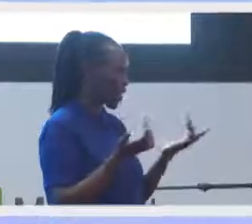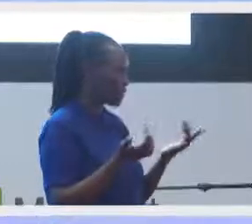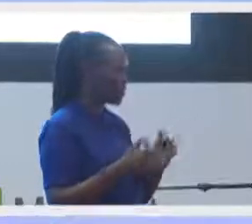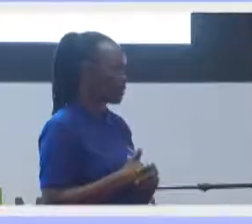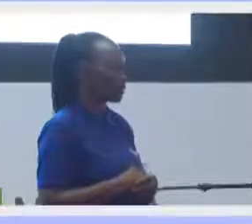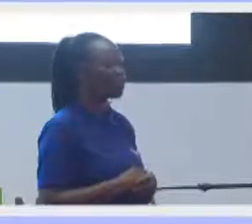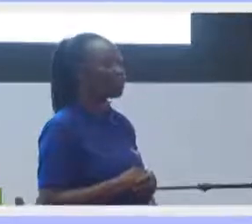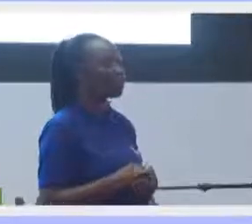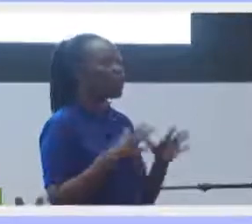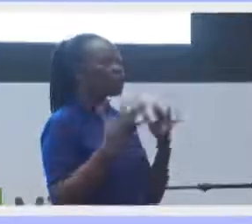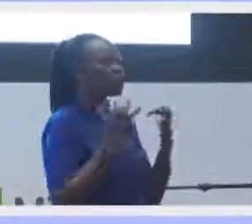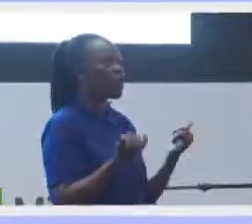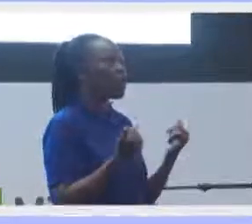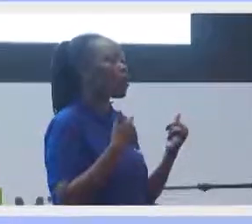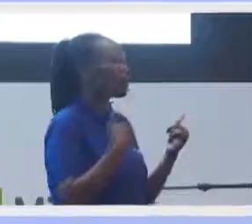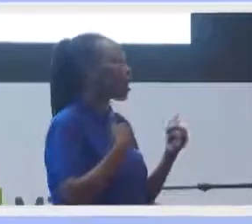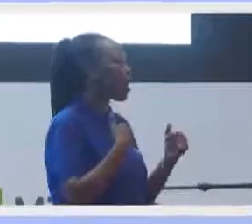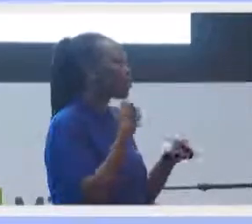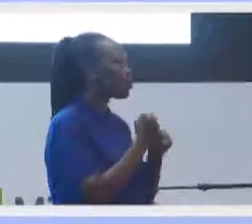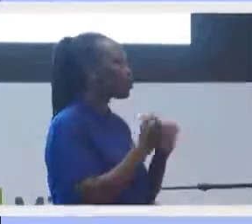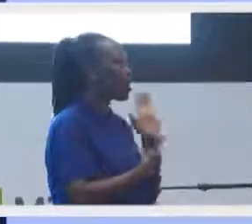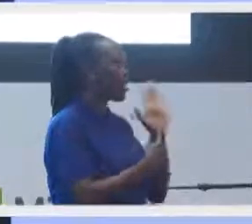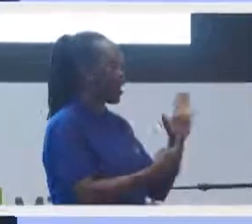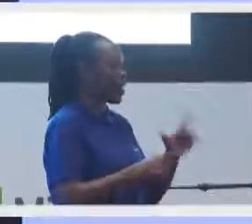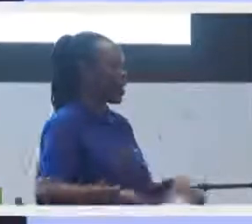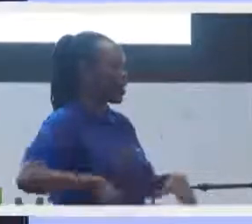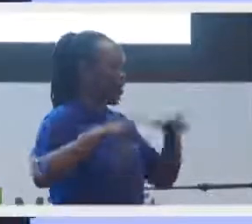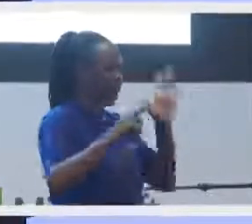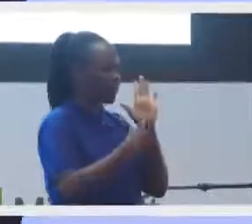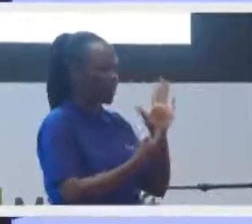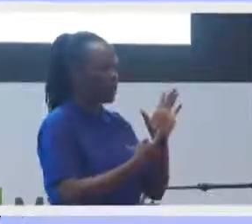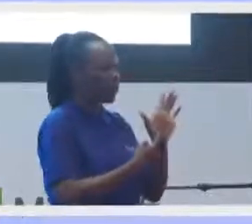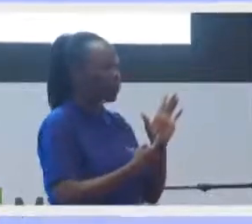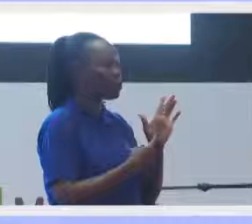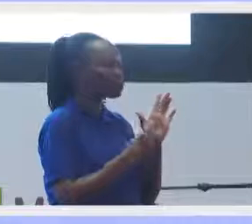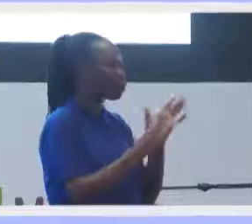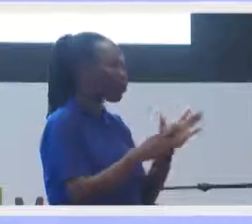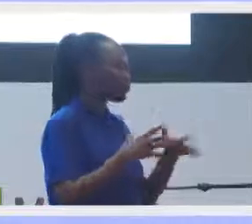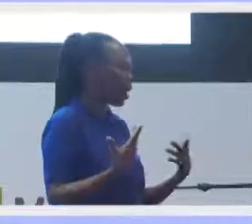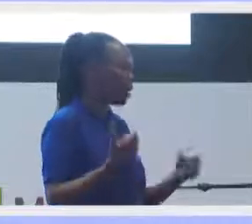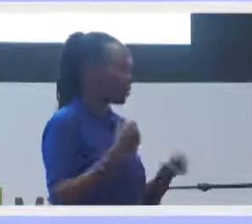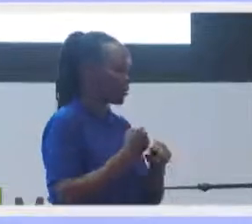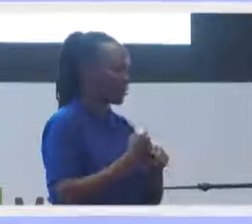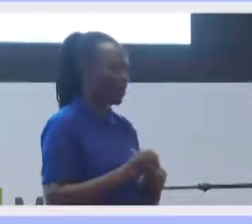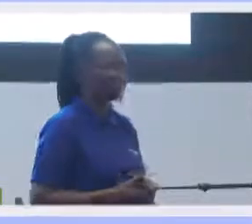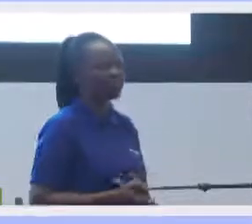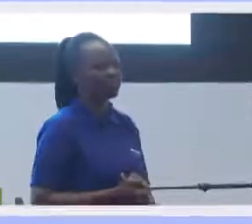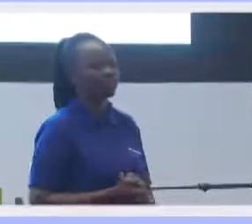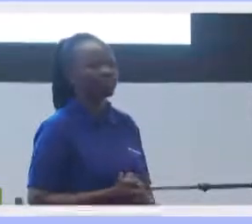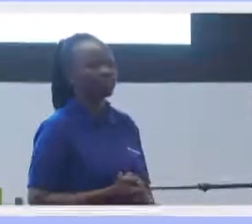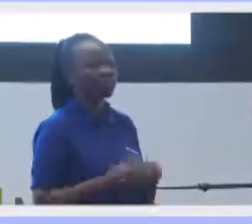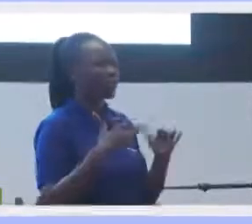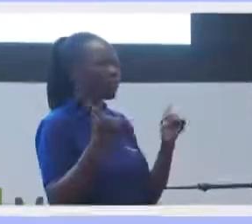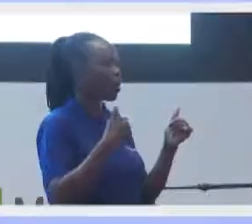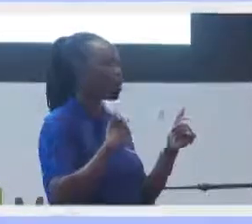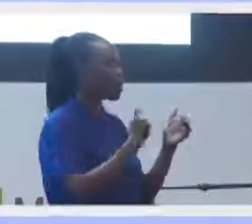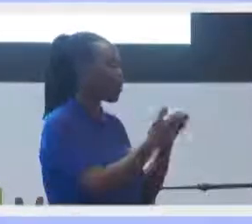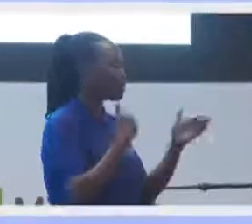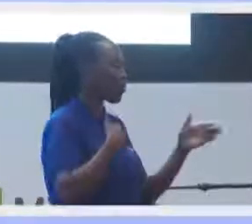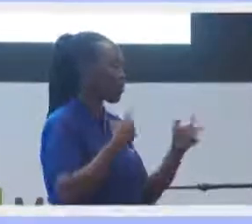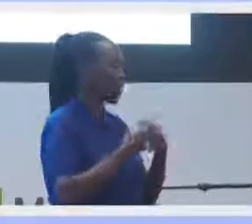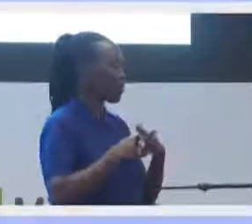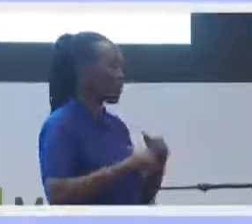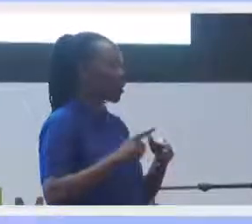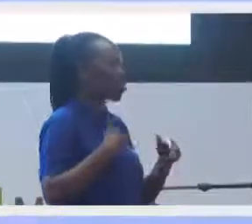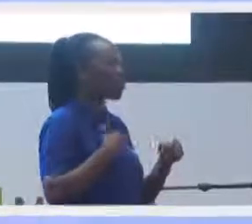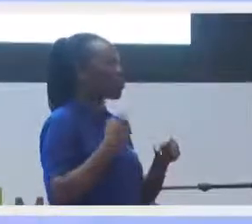Sweet. Now I will do a live demo of Get Image Descriptions. So before I begin, we'll be